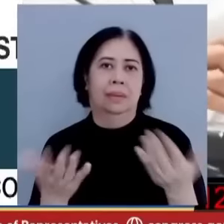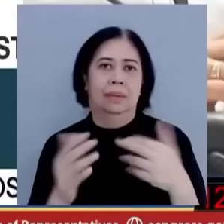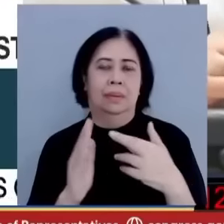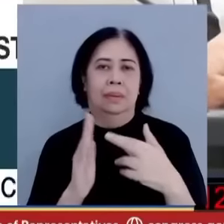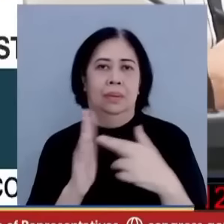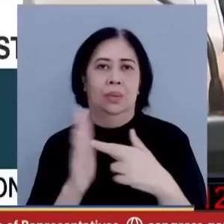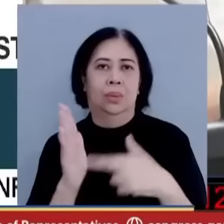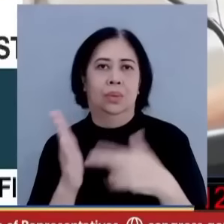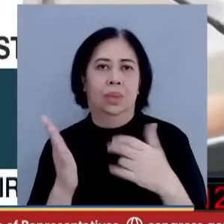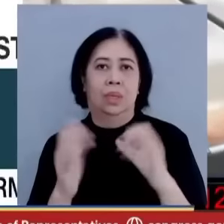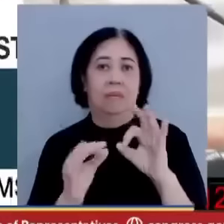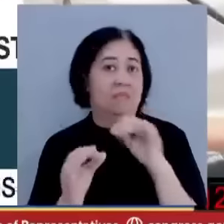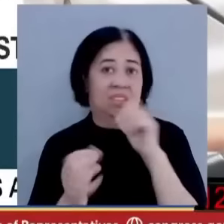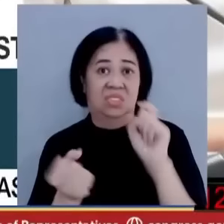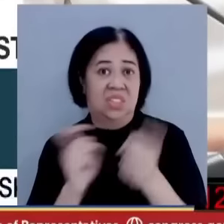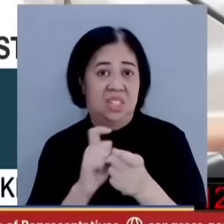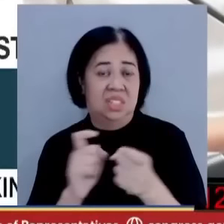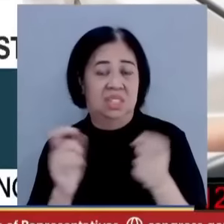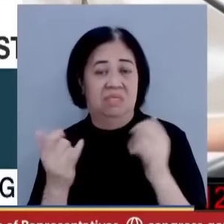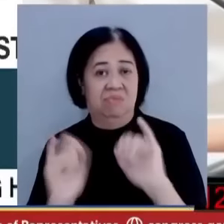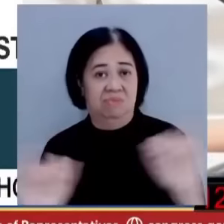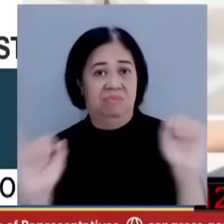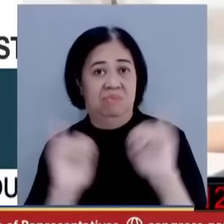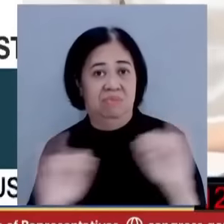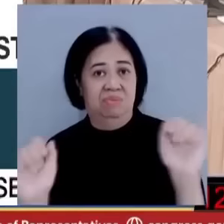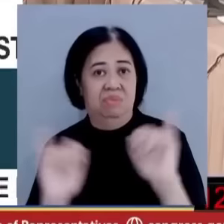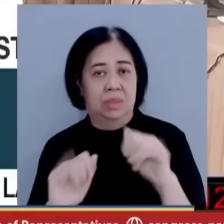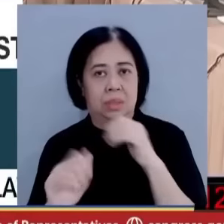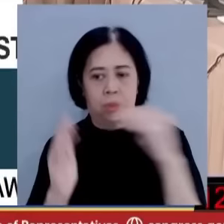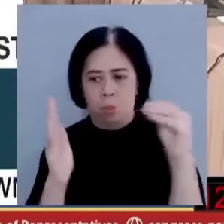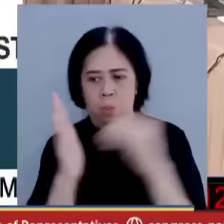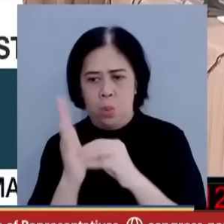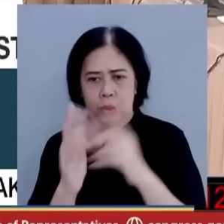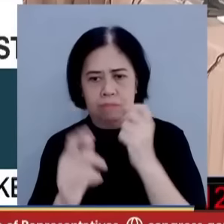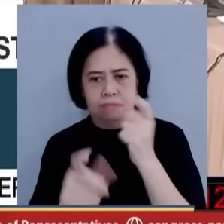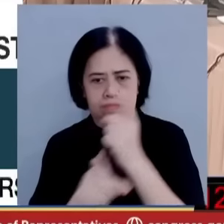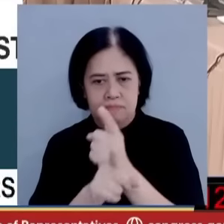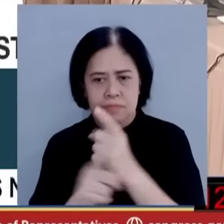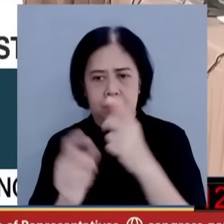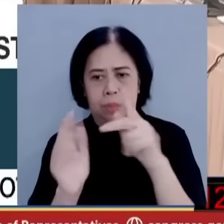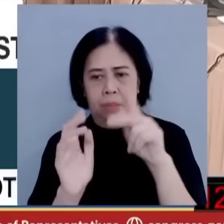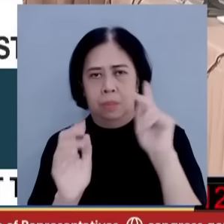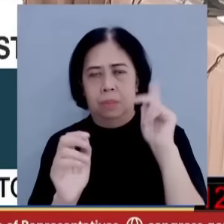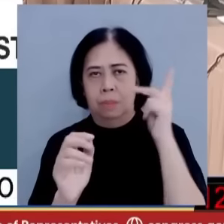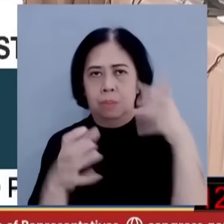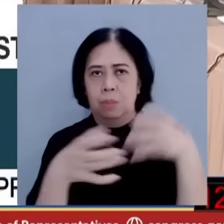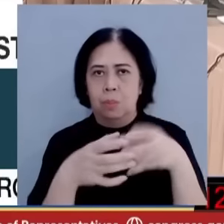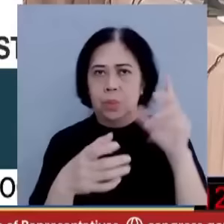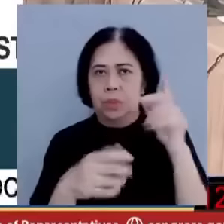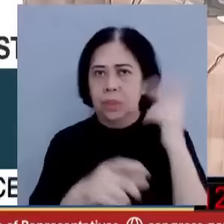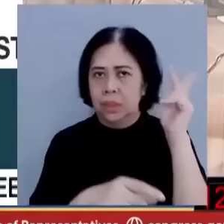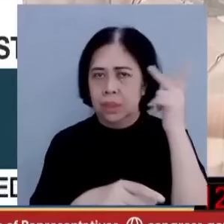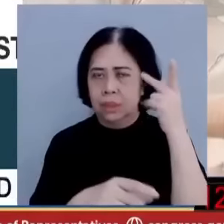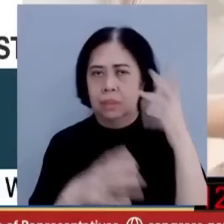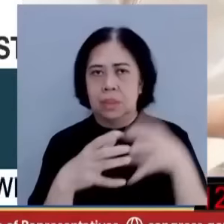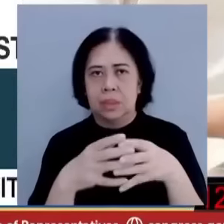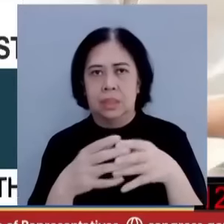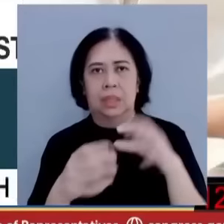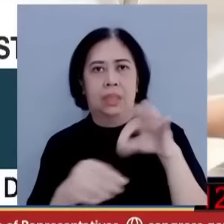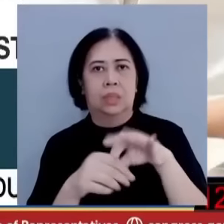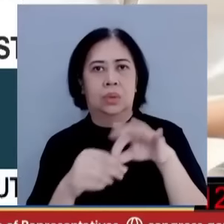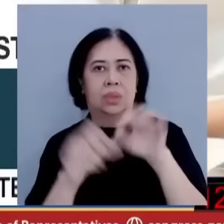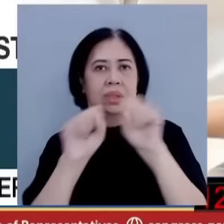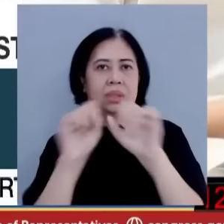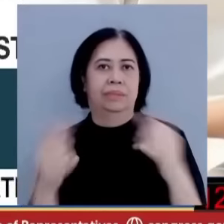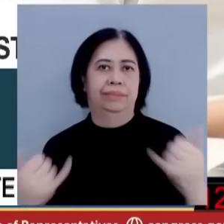natin binabago, hanggat hindi tayo naglalagay ng tamang political party, ng tamang electoral system, ganito po